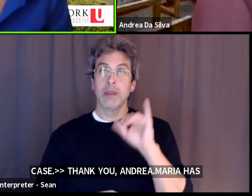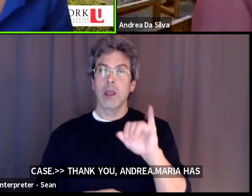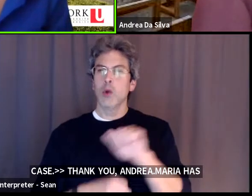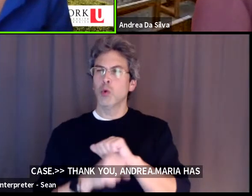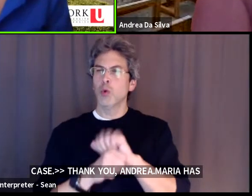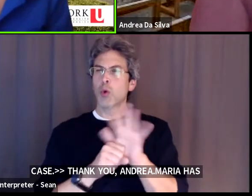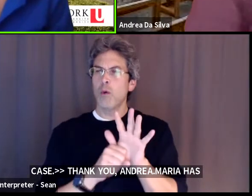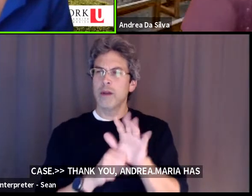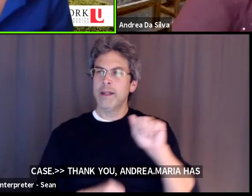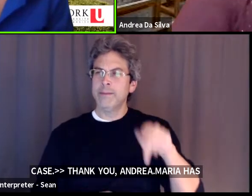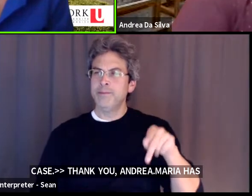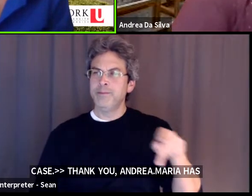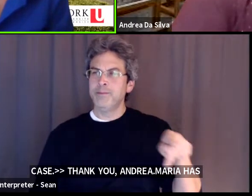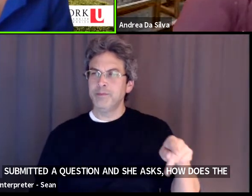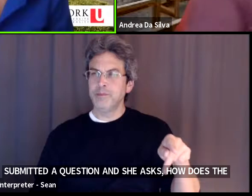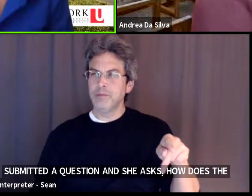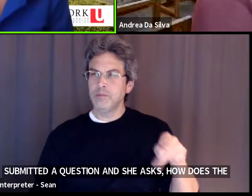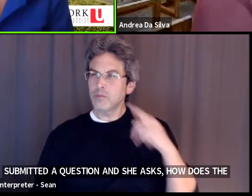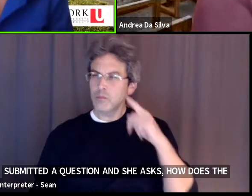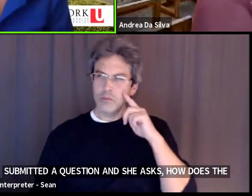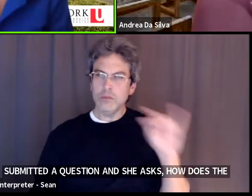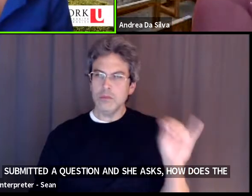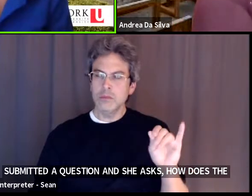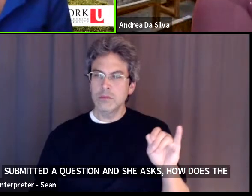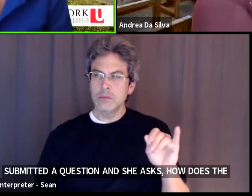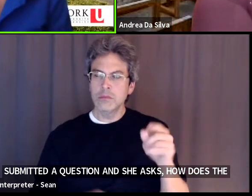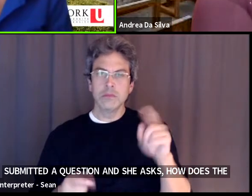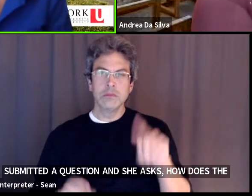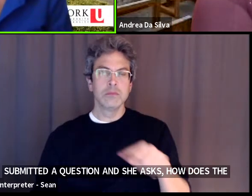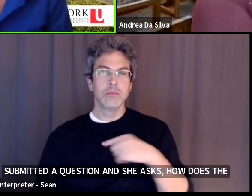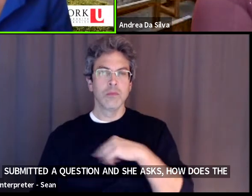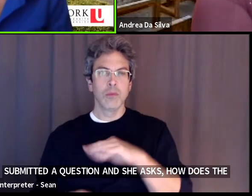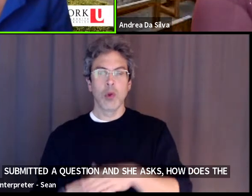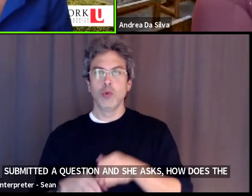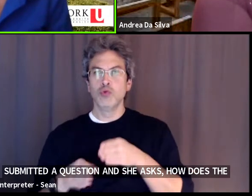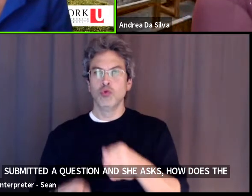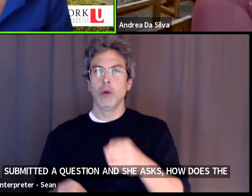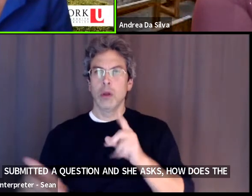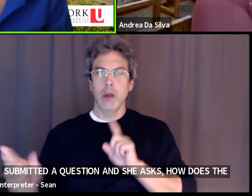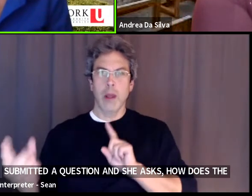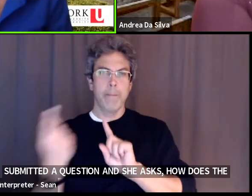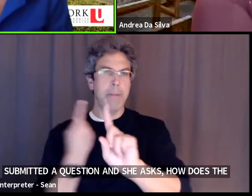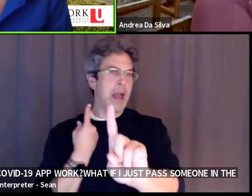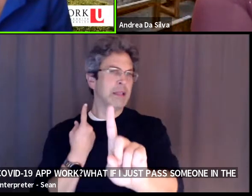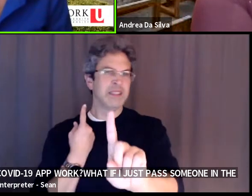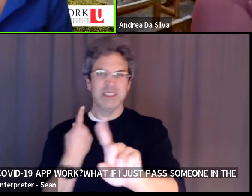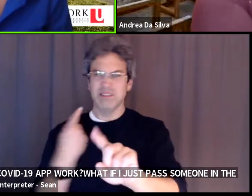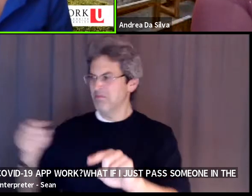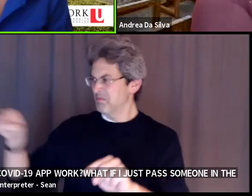work? What if I just pass someone in the street and I get an alert?